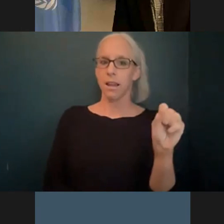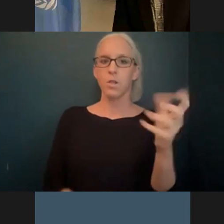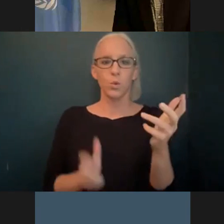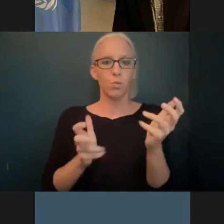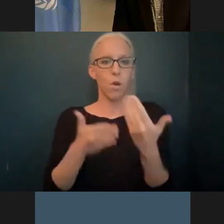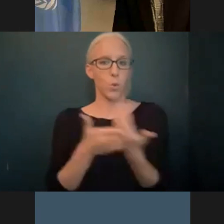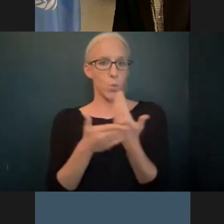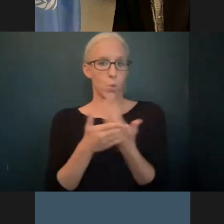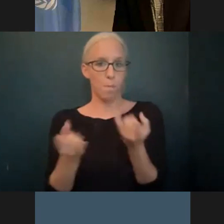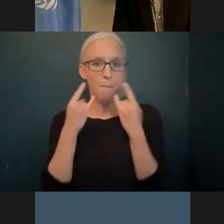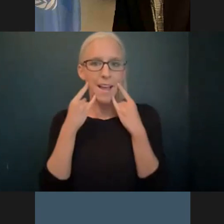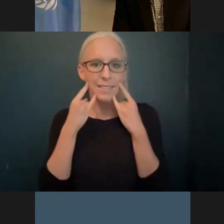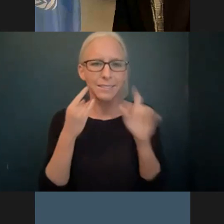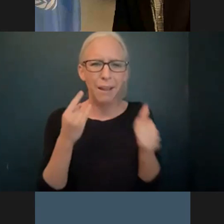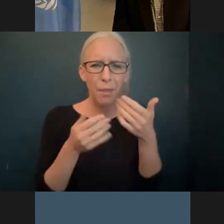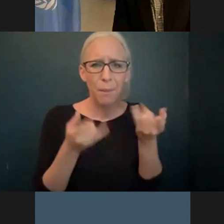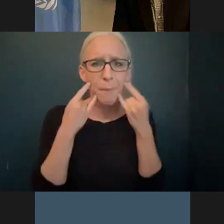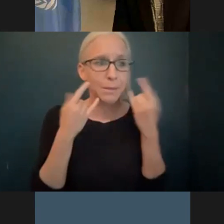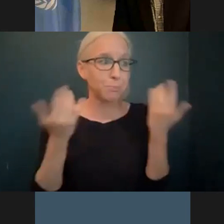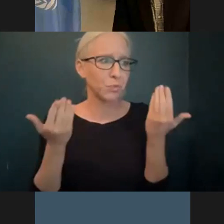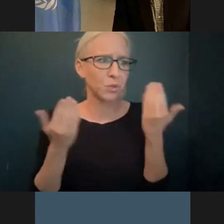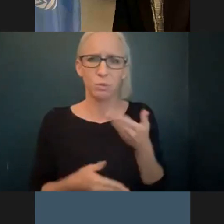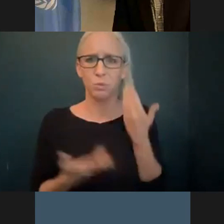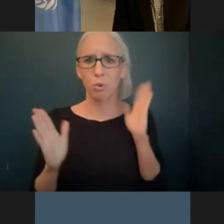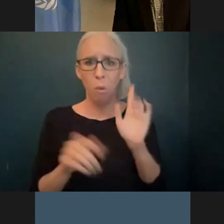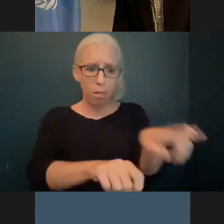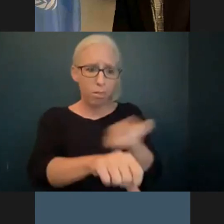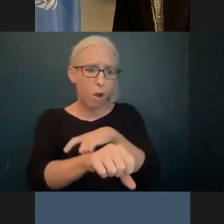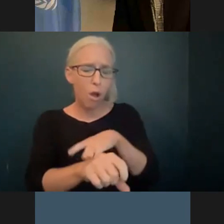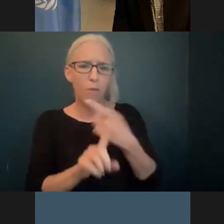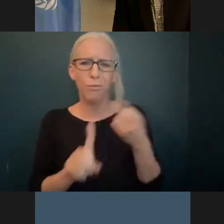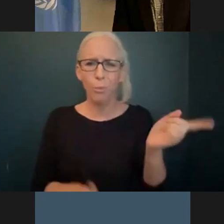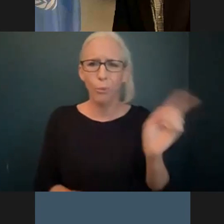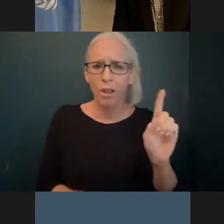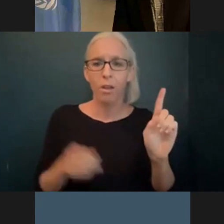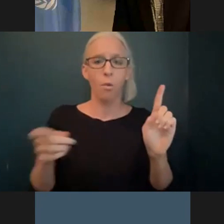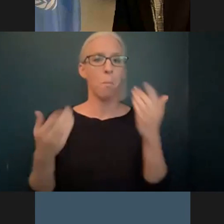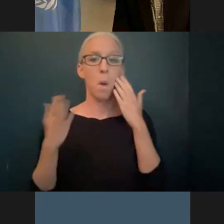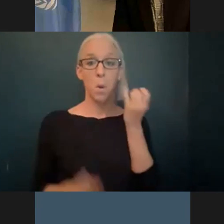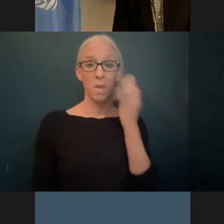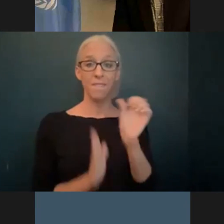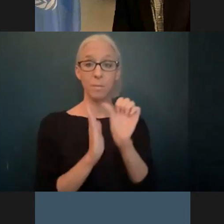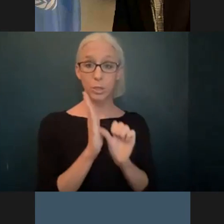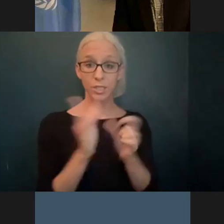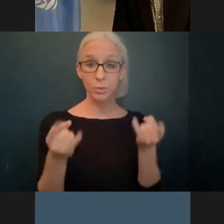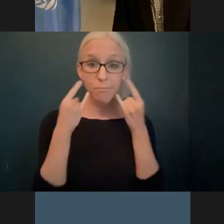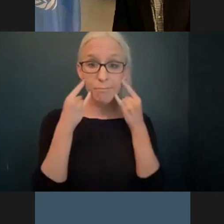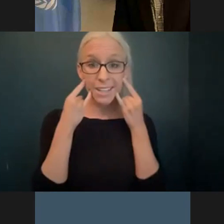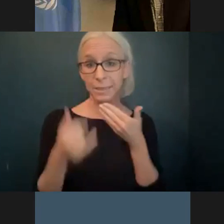was. Oh, is that? I thought there was something about the paper procedure mask was better